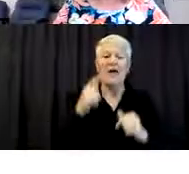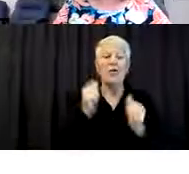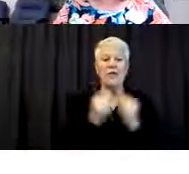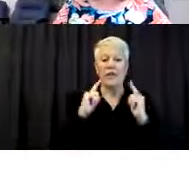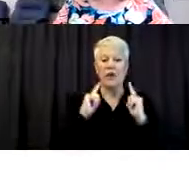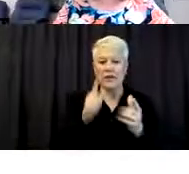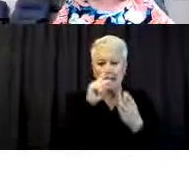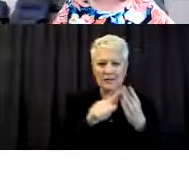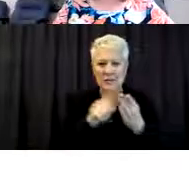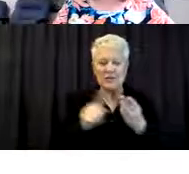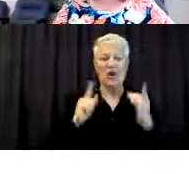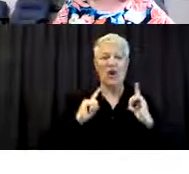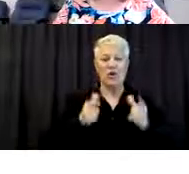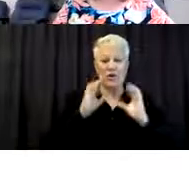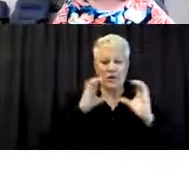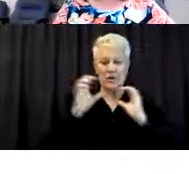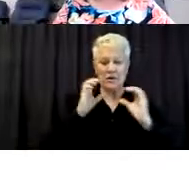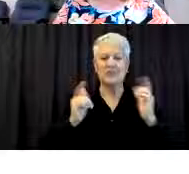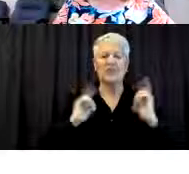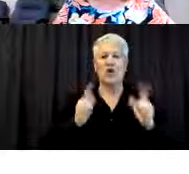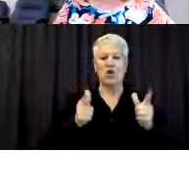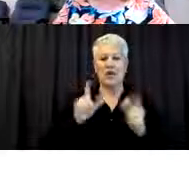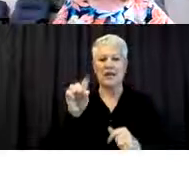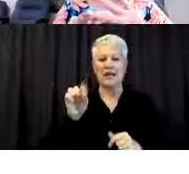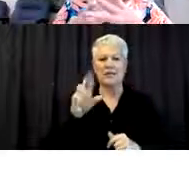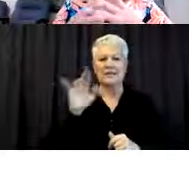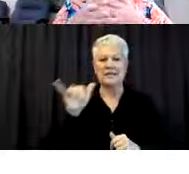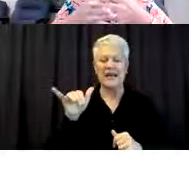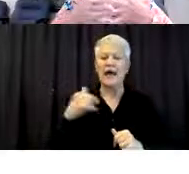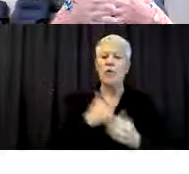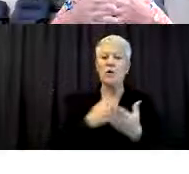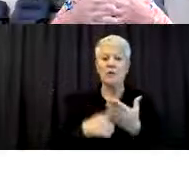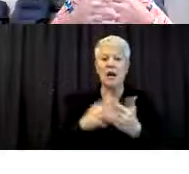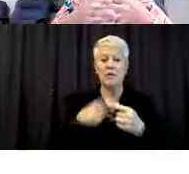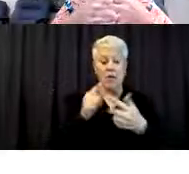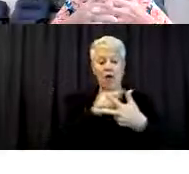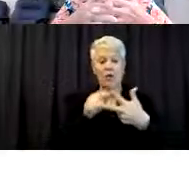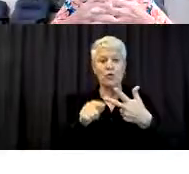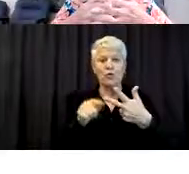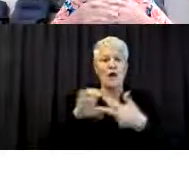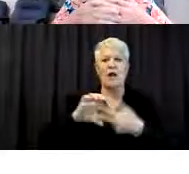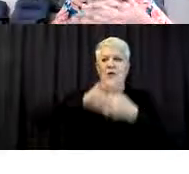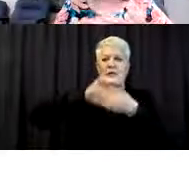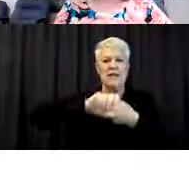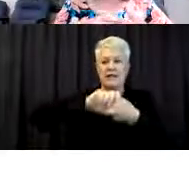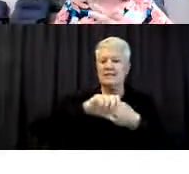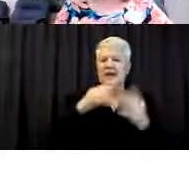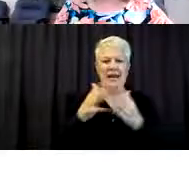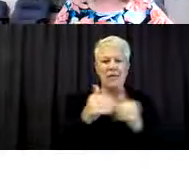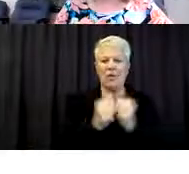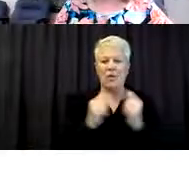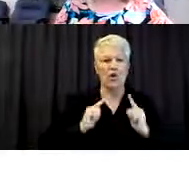exploration, early communication, early literacy. And we will talk about how those are really all interlinked anyway in the